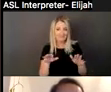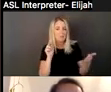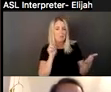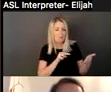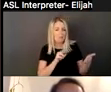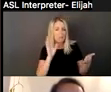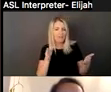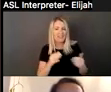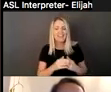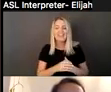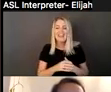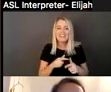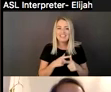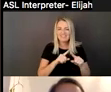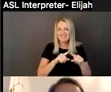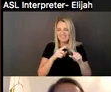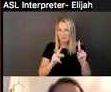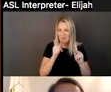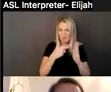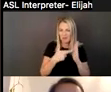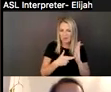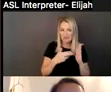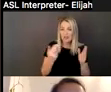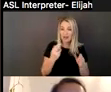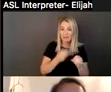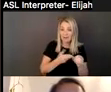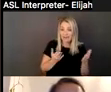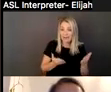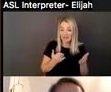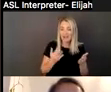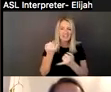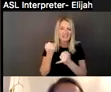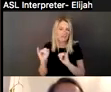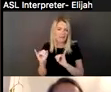have registered and who are participating asynchronously too.